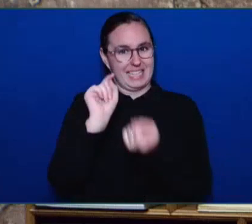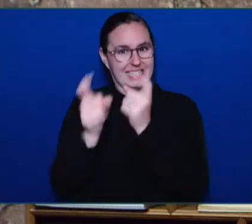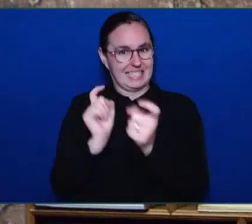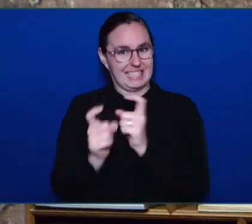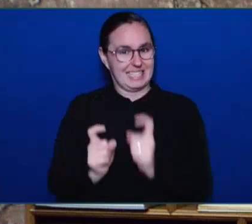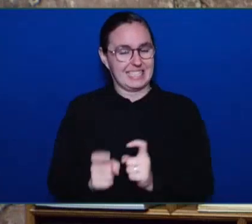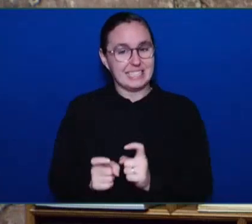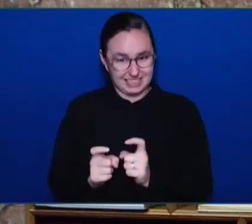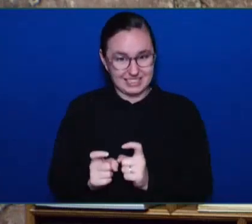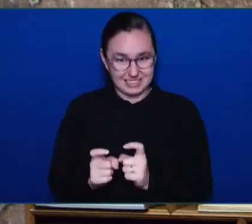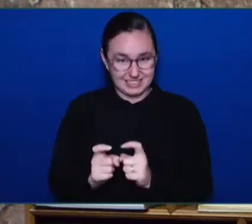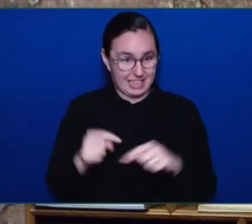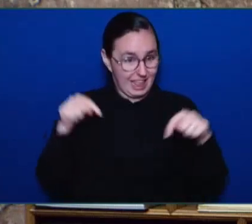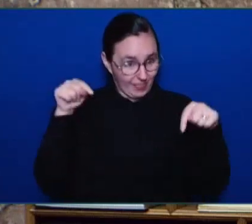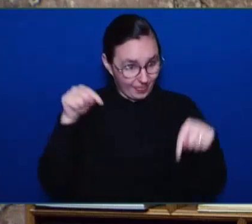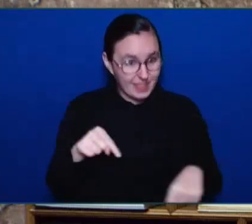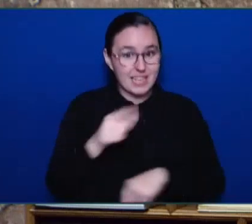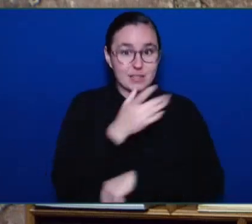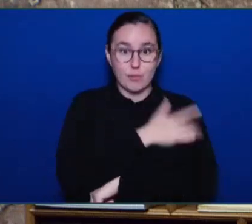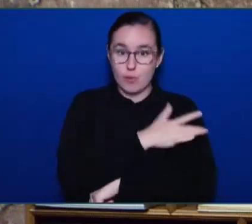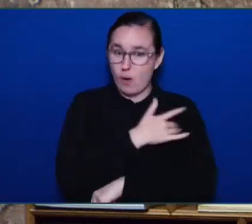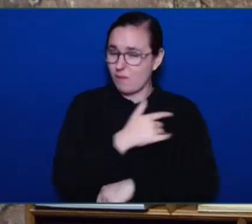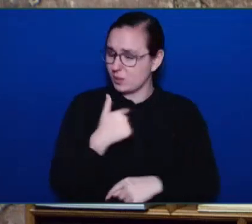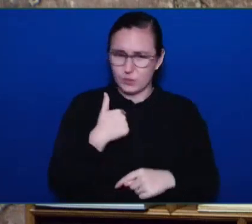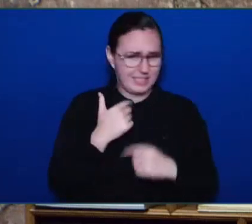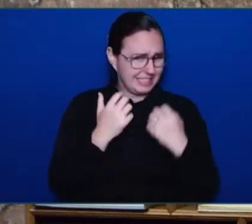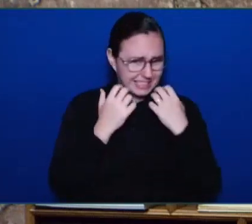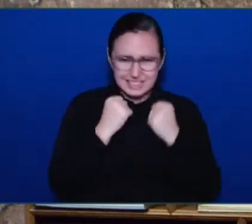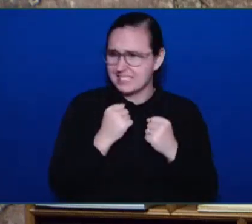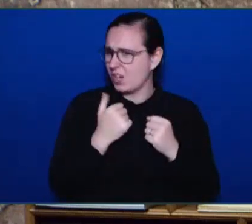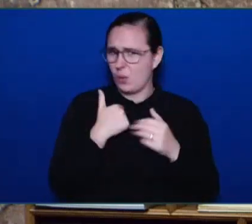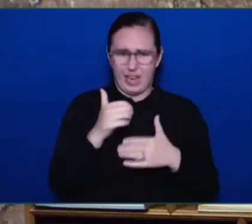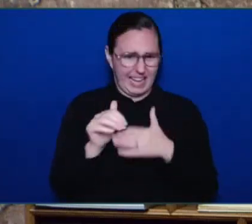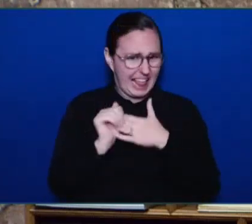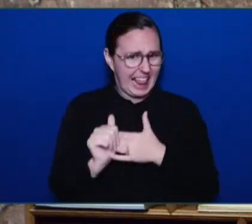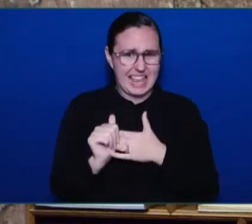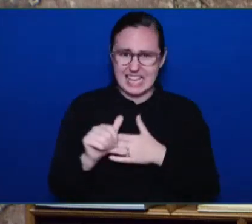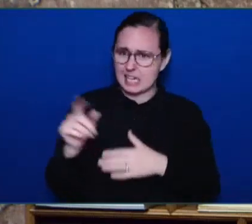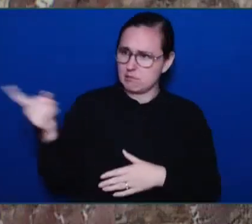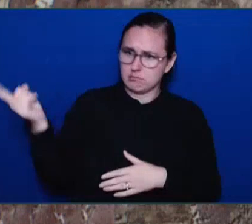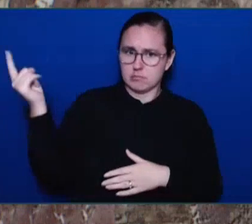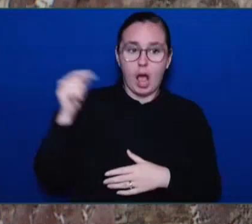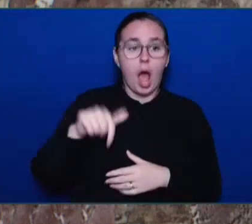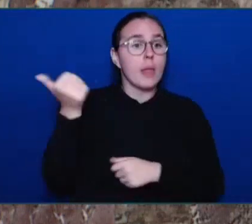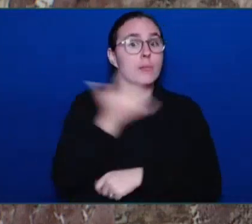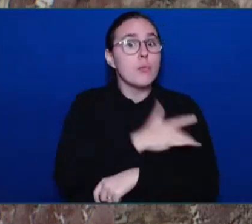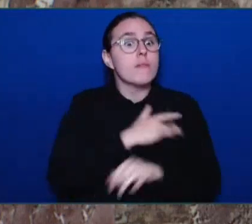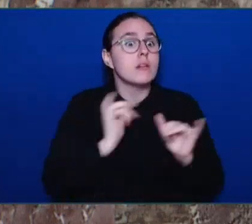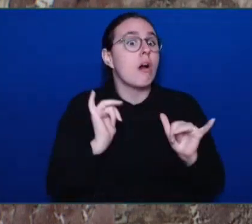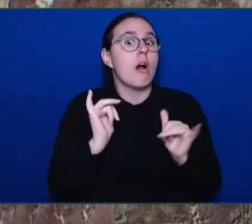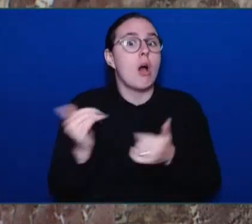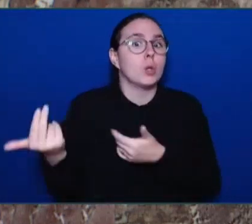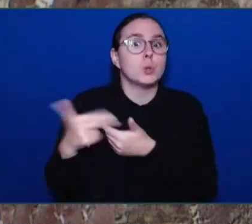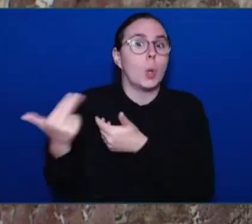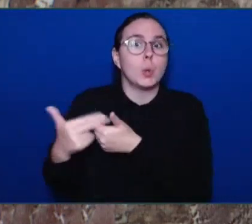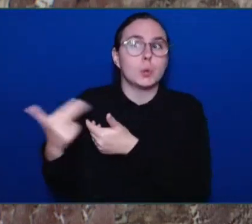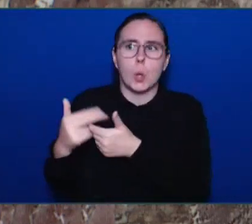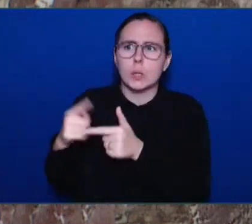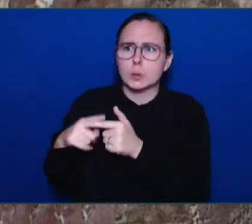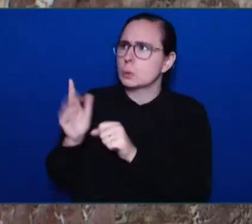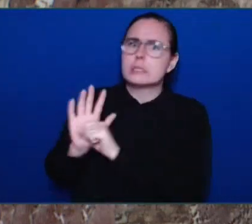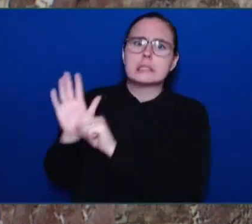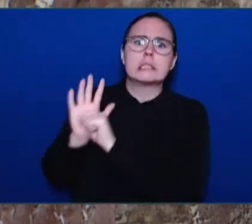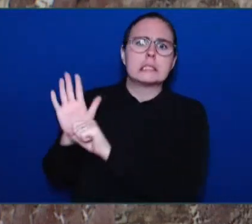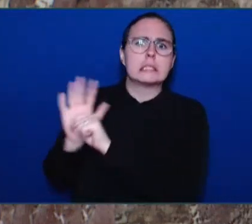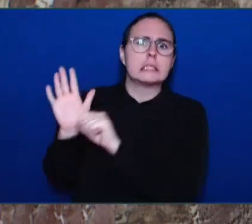provinces worked with us to get the federal government to make the changes that we need to see happen, Honourable Speaker. This